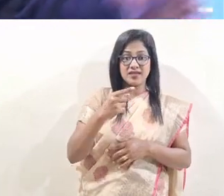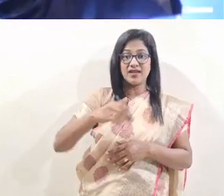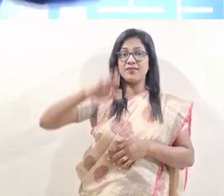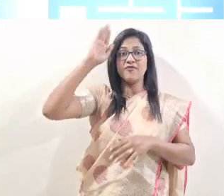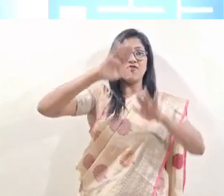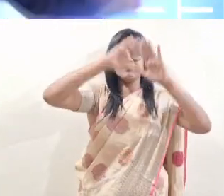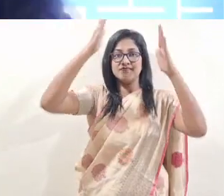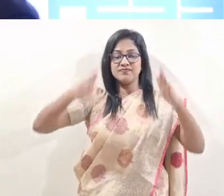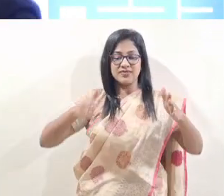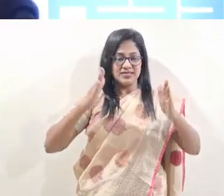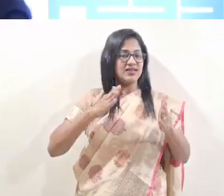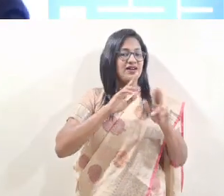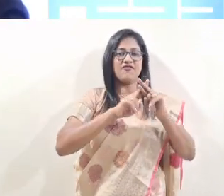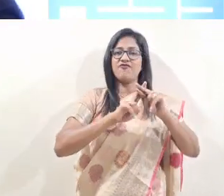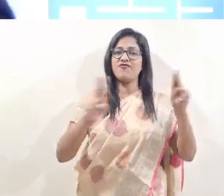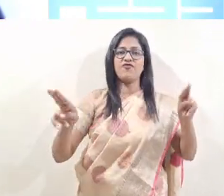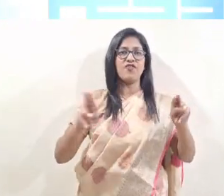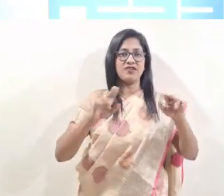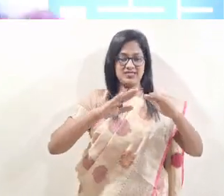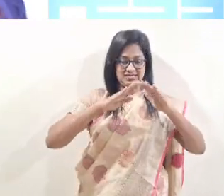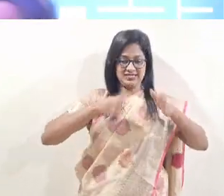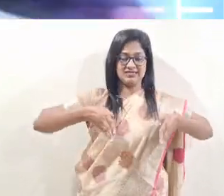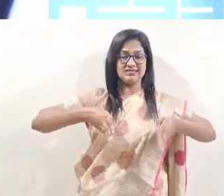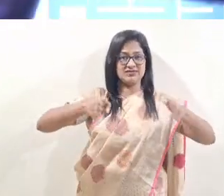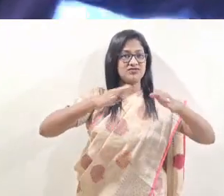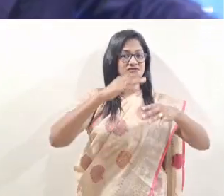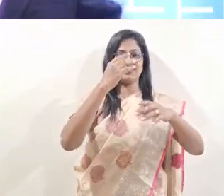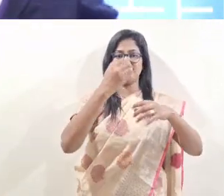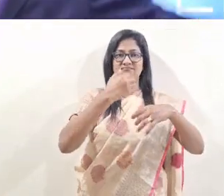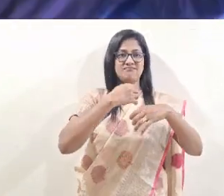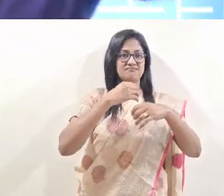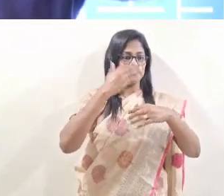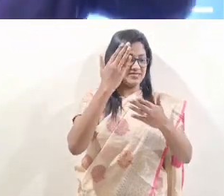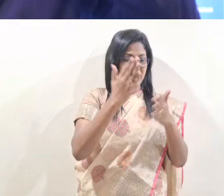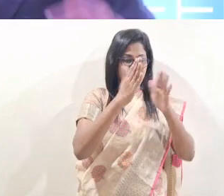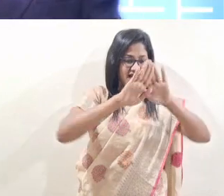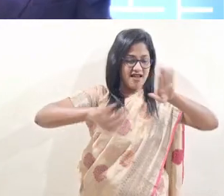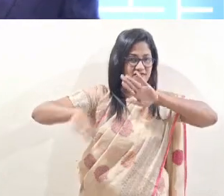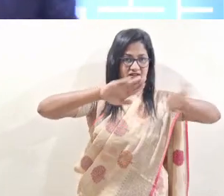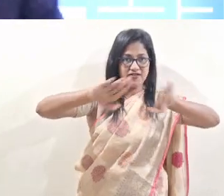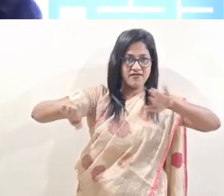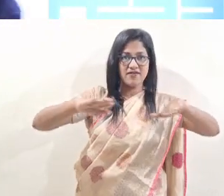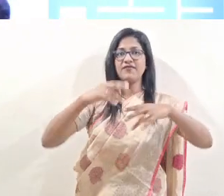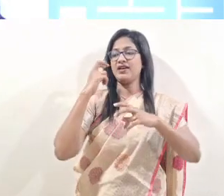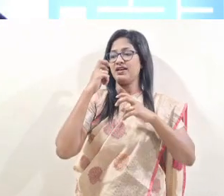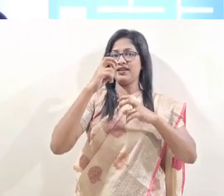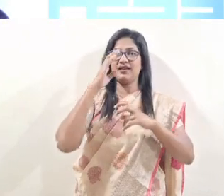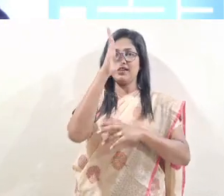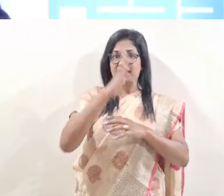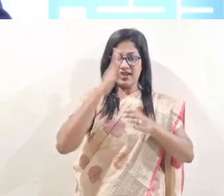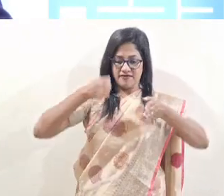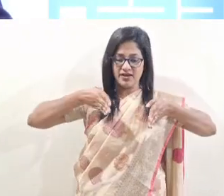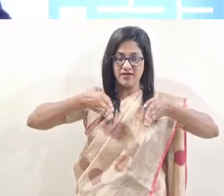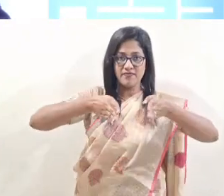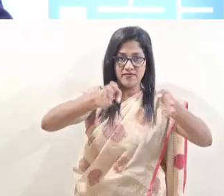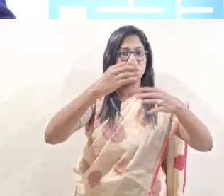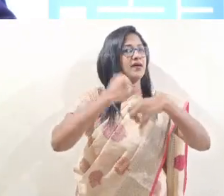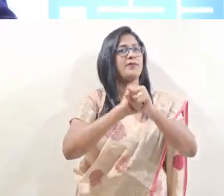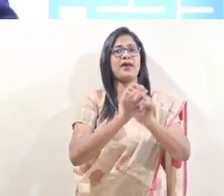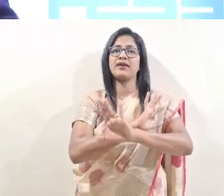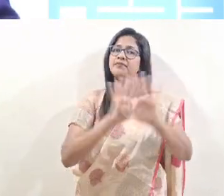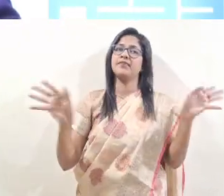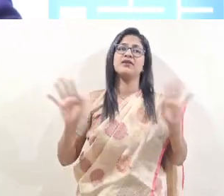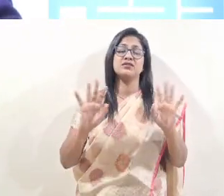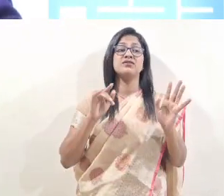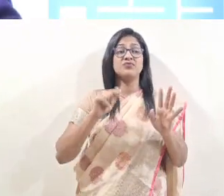tunnel boring. Cut the entire structure, make the railway line, and then cover it up. So it took so much of time. And also,